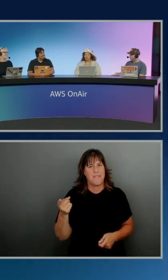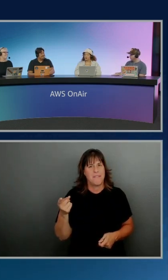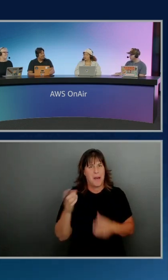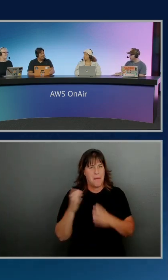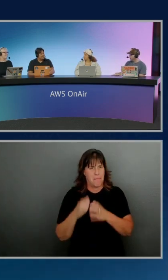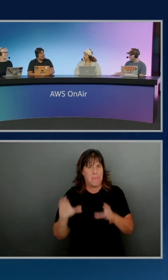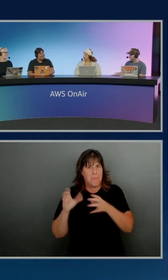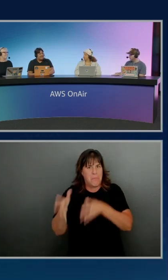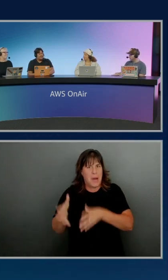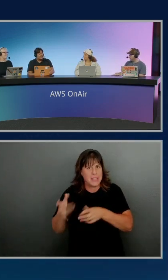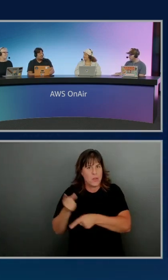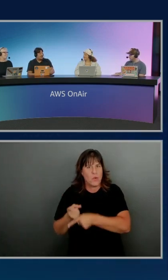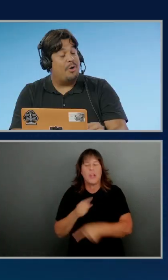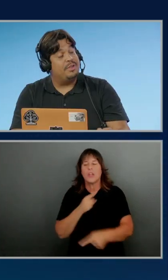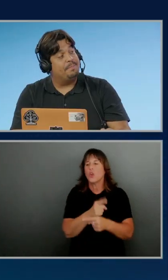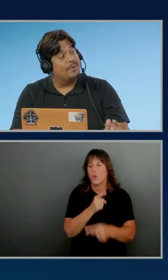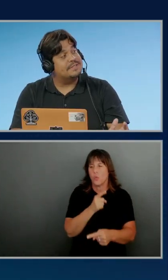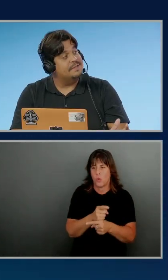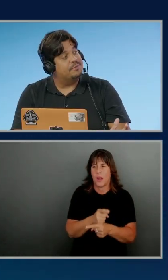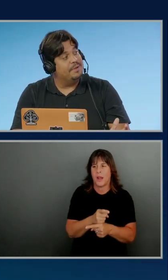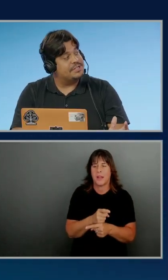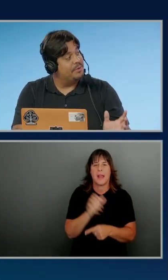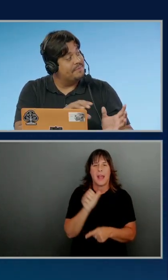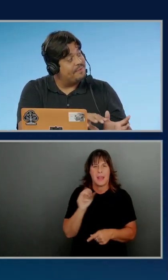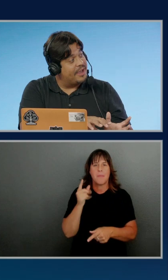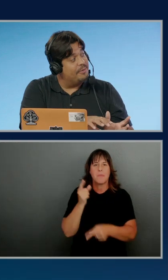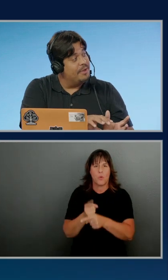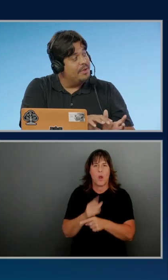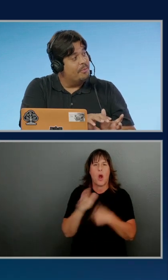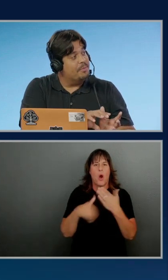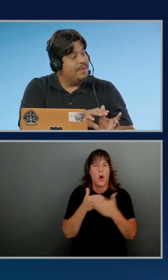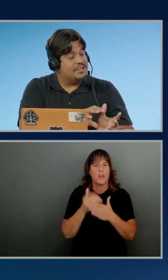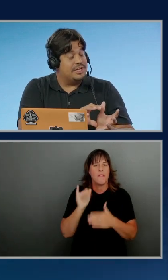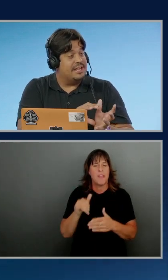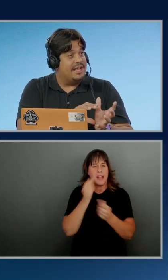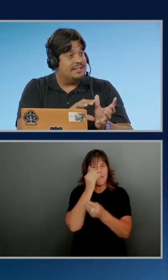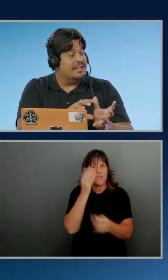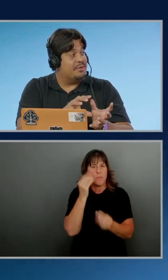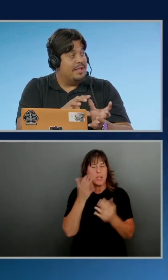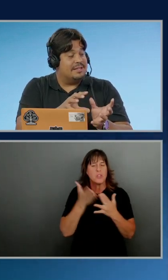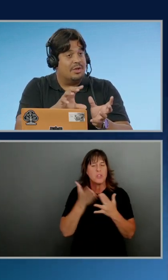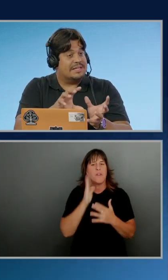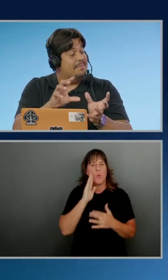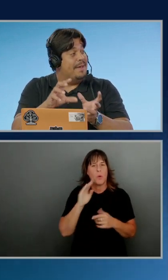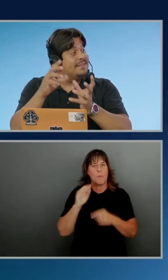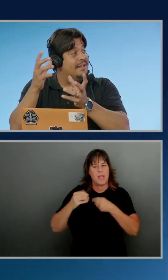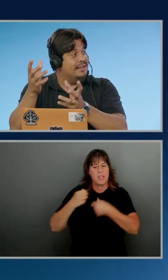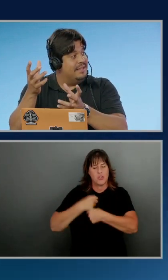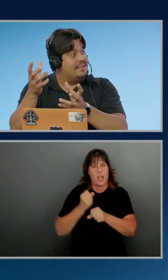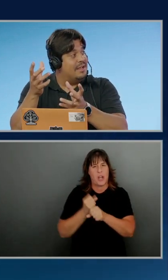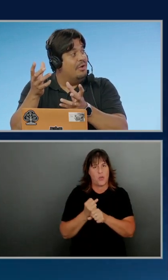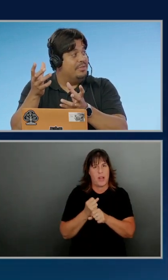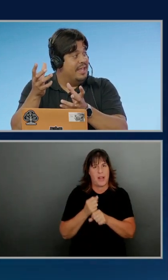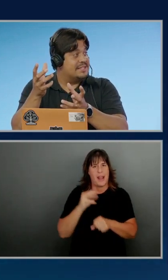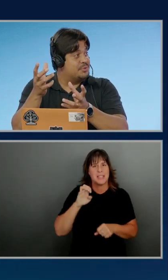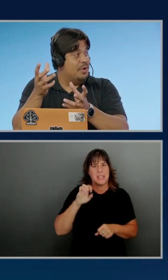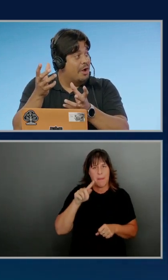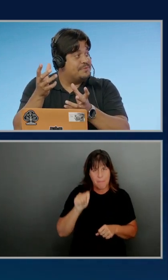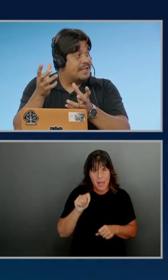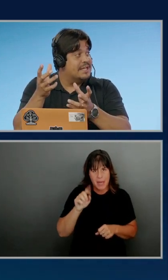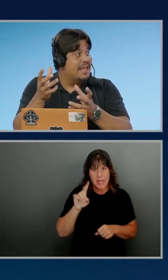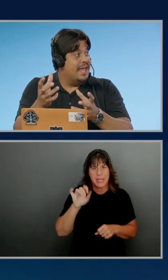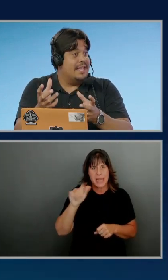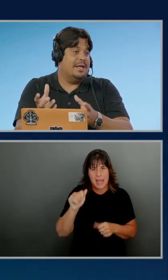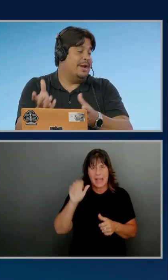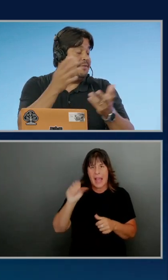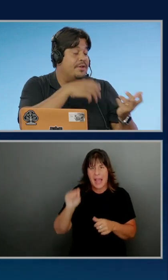right? You're right, AM. So all the POSIX information on the file will be generated and created as a metadata on the S3